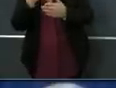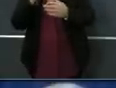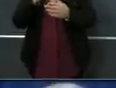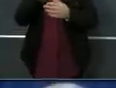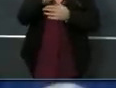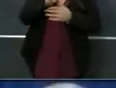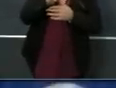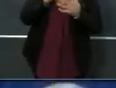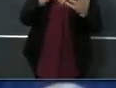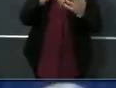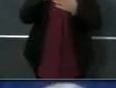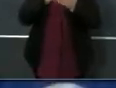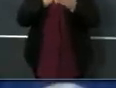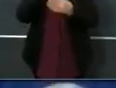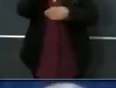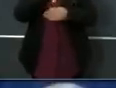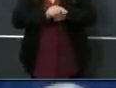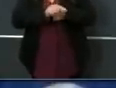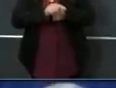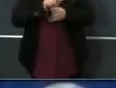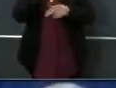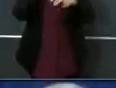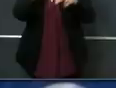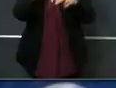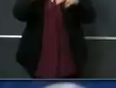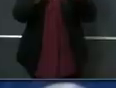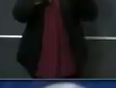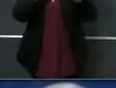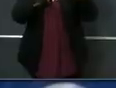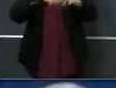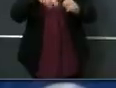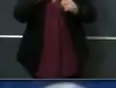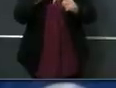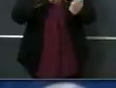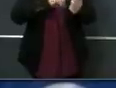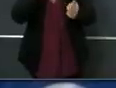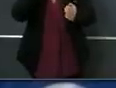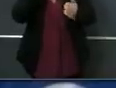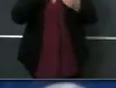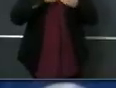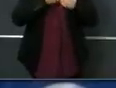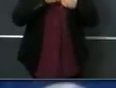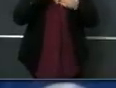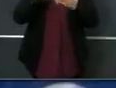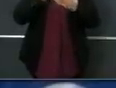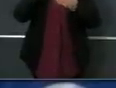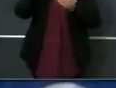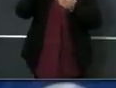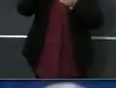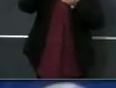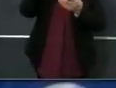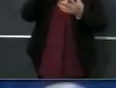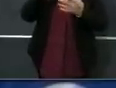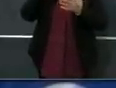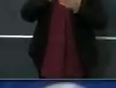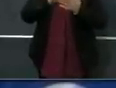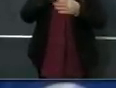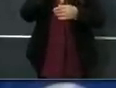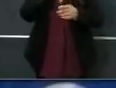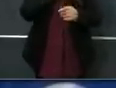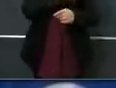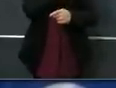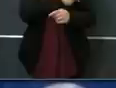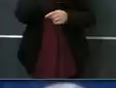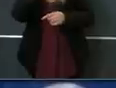6. Those facilities with more than 6 will be the first information, patients that is, will be the first tranche